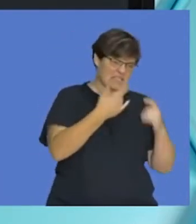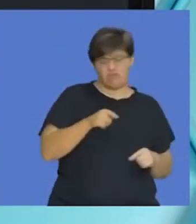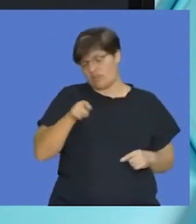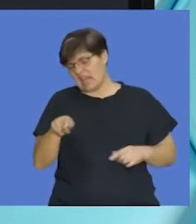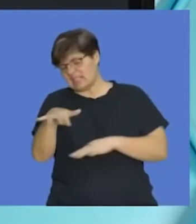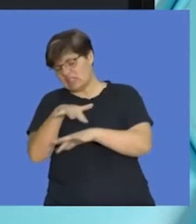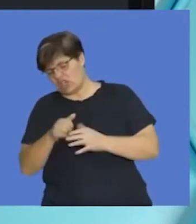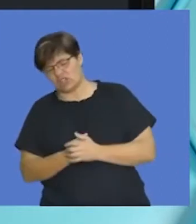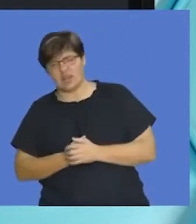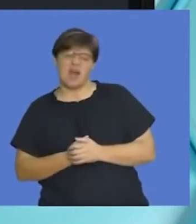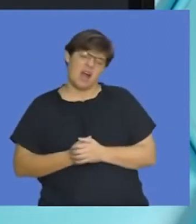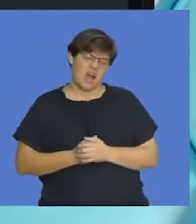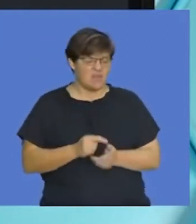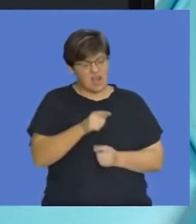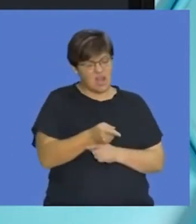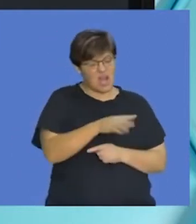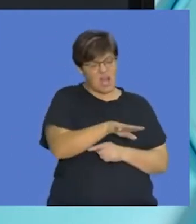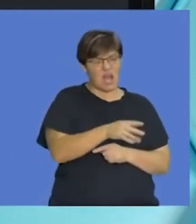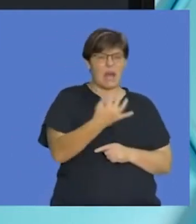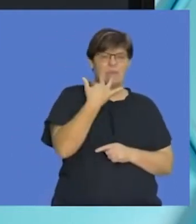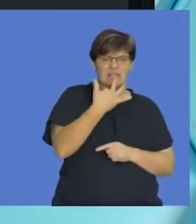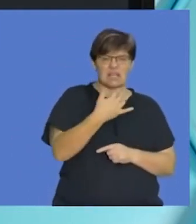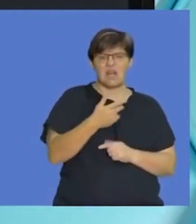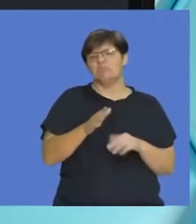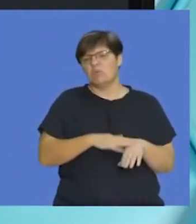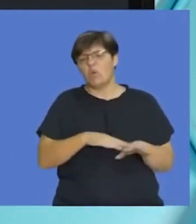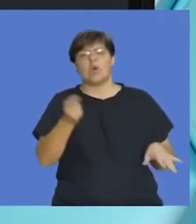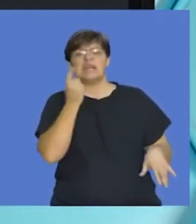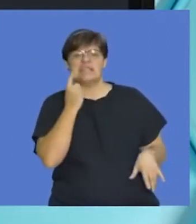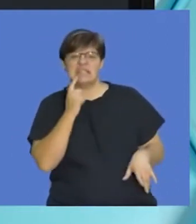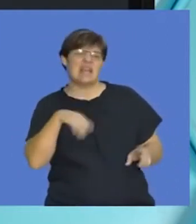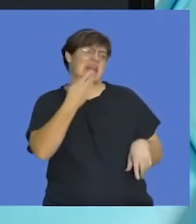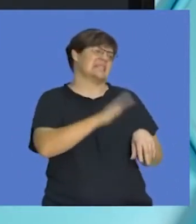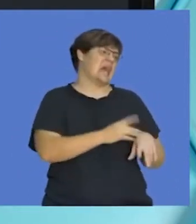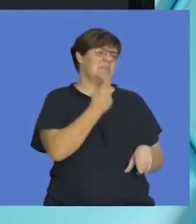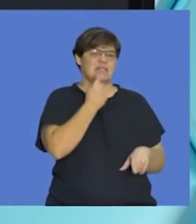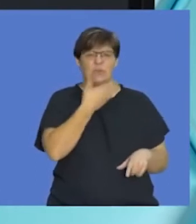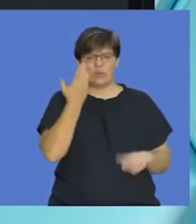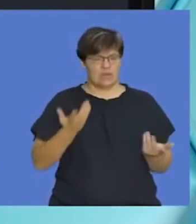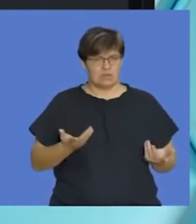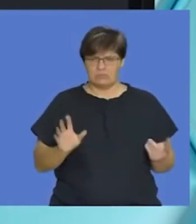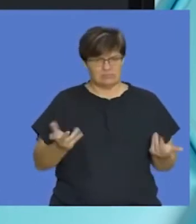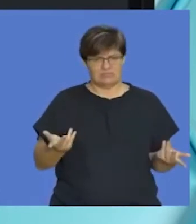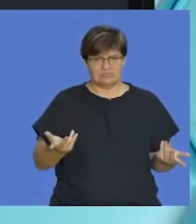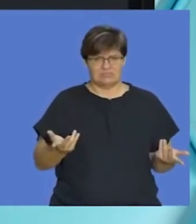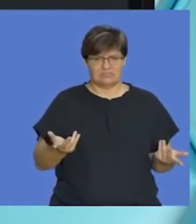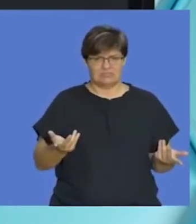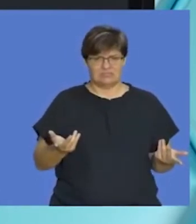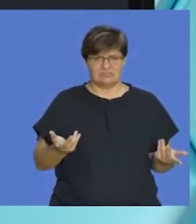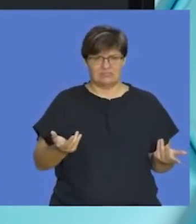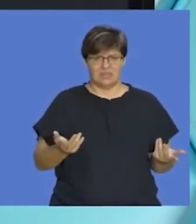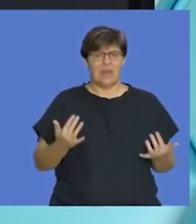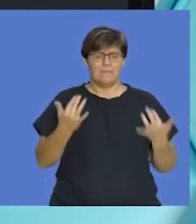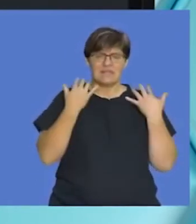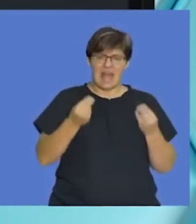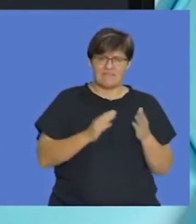this plastic for this situation, if I have wood on plastic, one time it's going to be easy, next time it's not going to be easy. No, wood